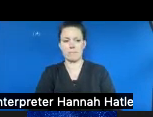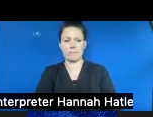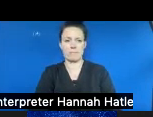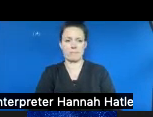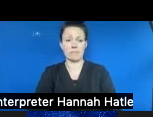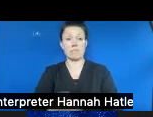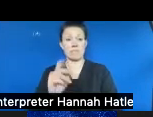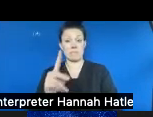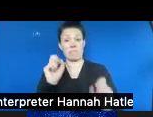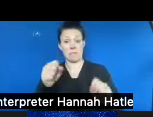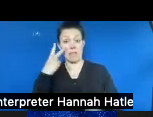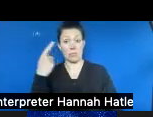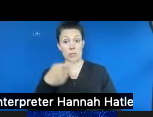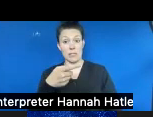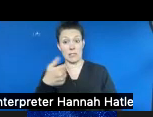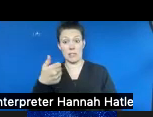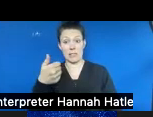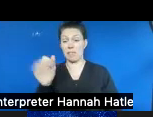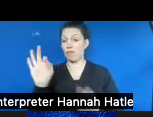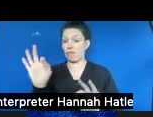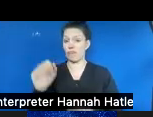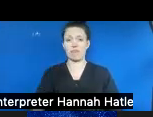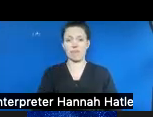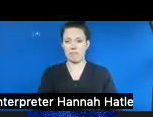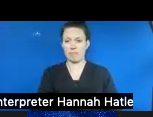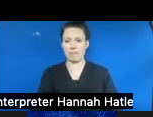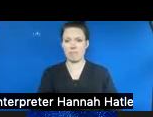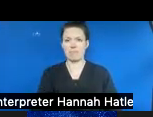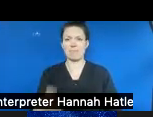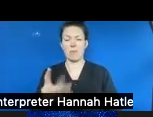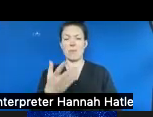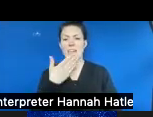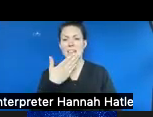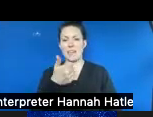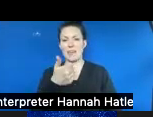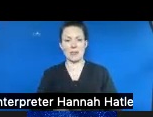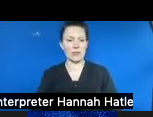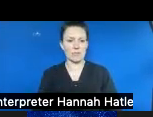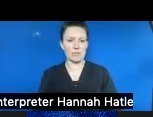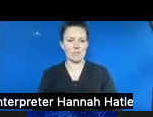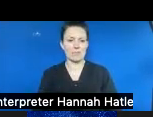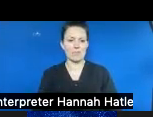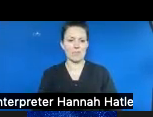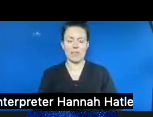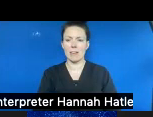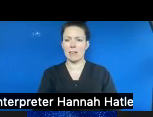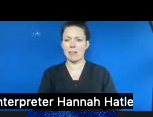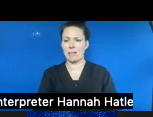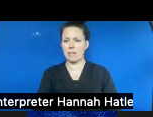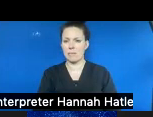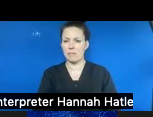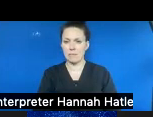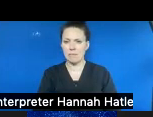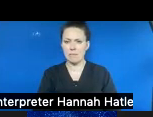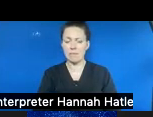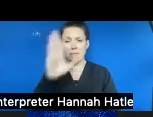Okay, how does that look? Awesome. Yep. Perfect. Awesome. Thank you. Thank you. Sorry about that. Yeah. I